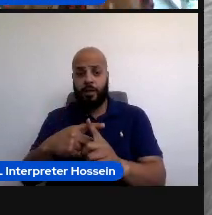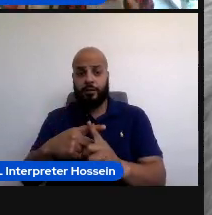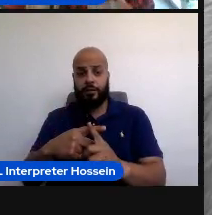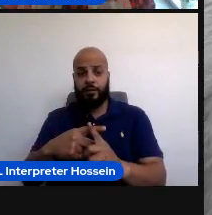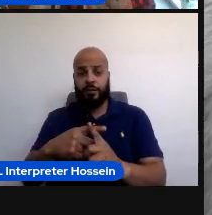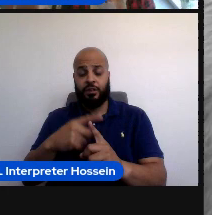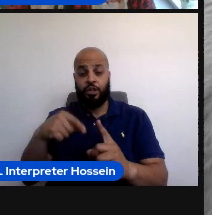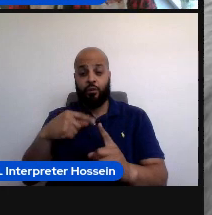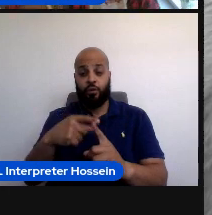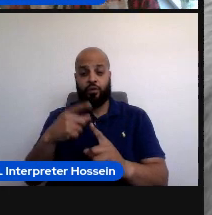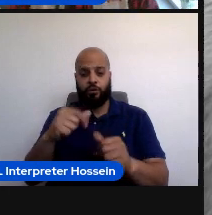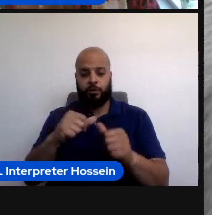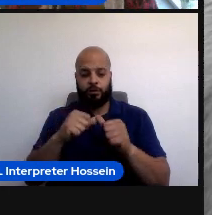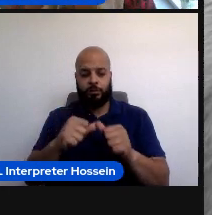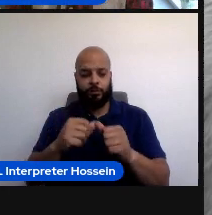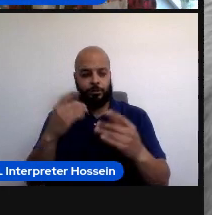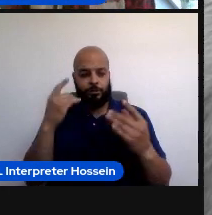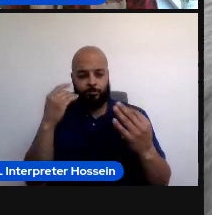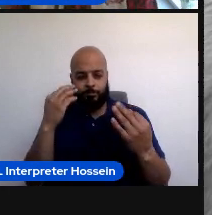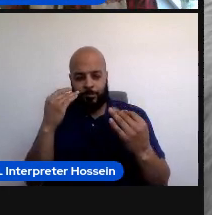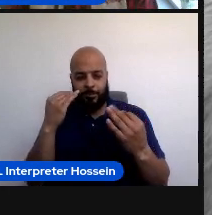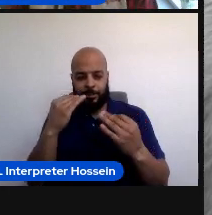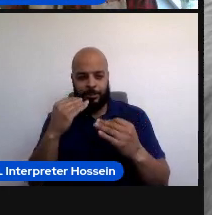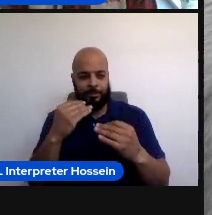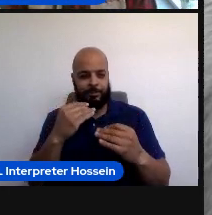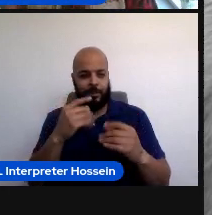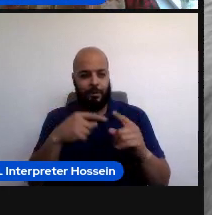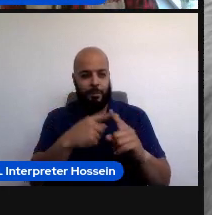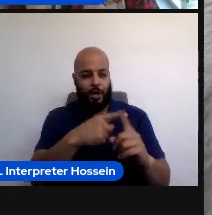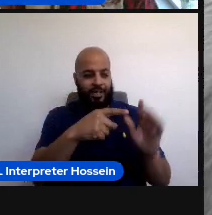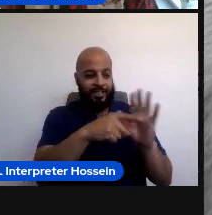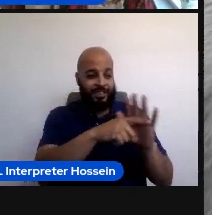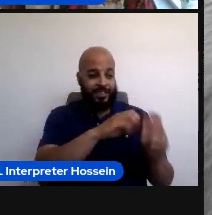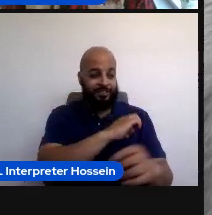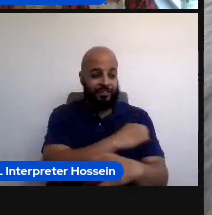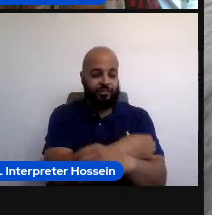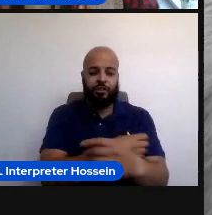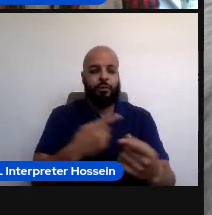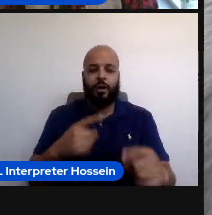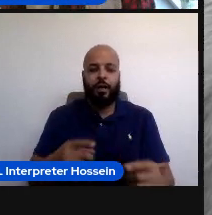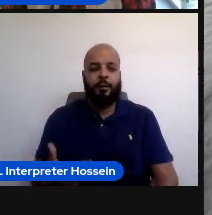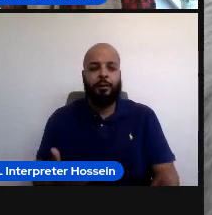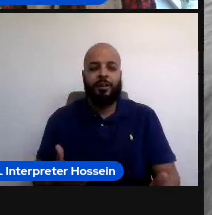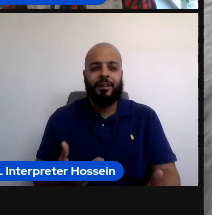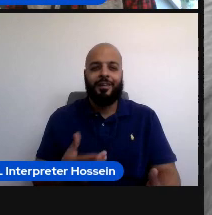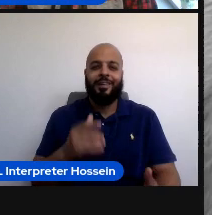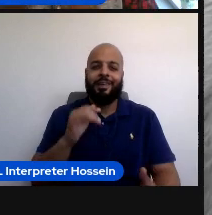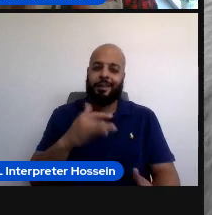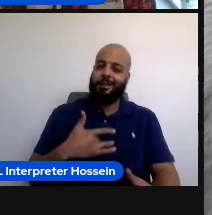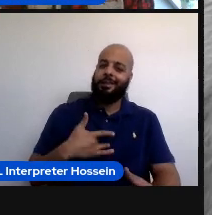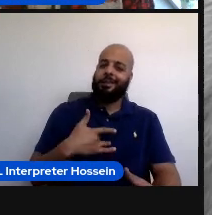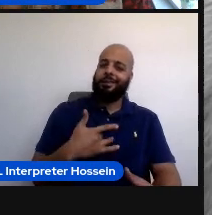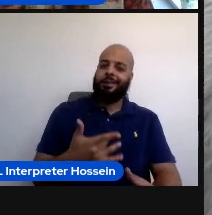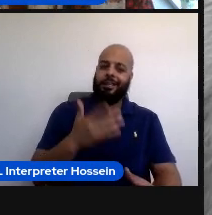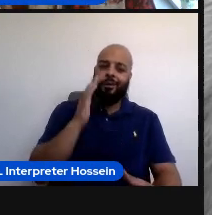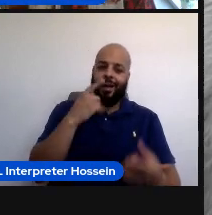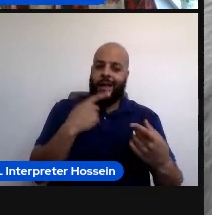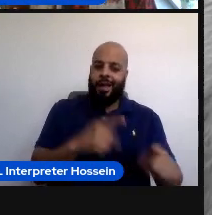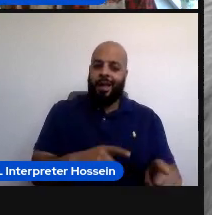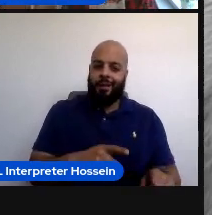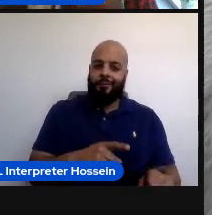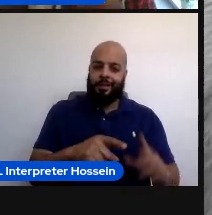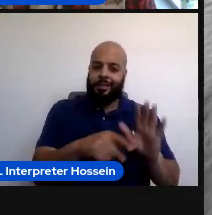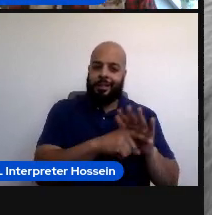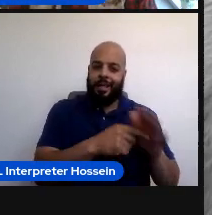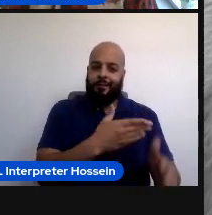when you're constantly thinking and feeding that negative energy, well, what's going to happen? That tends to be the thing that manifests. That tends to be